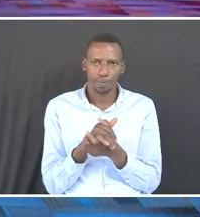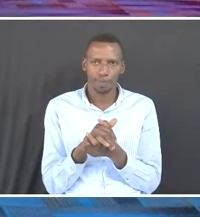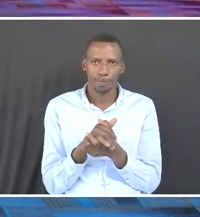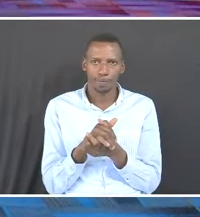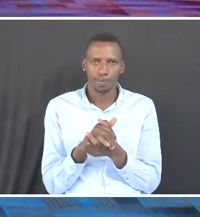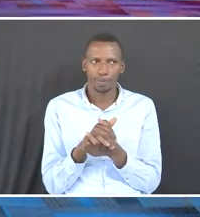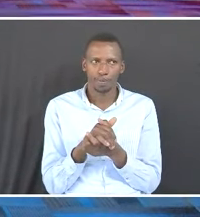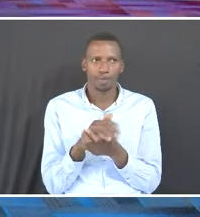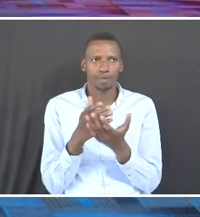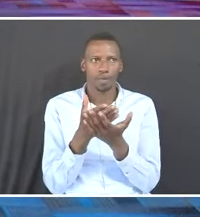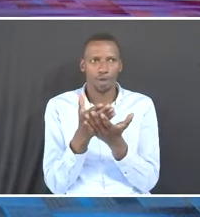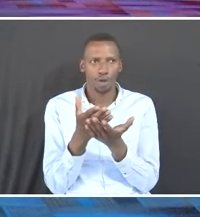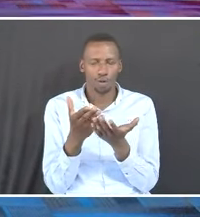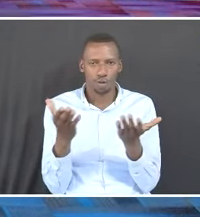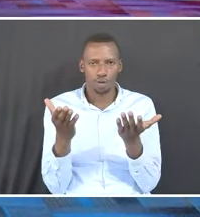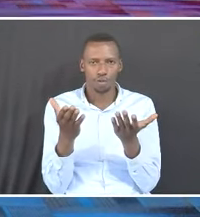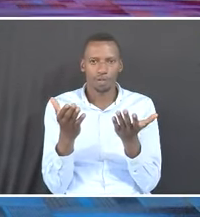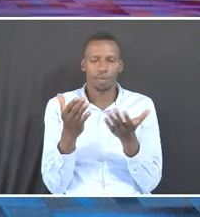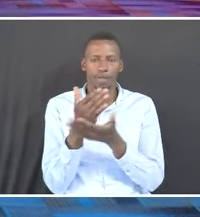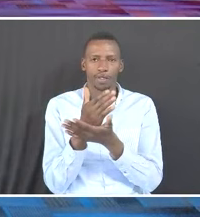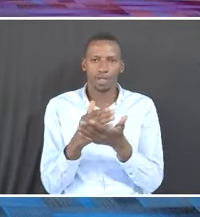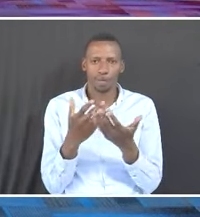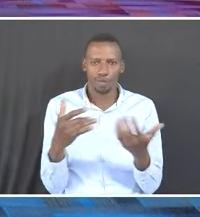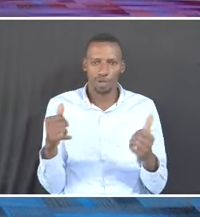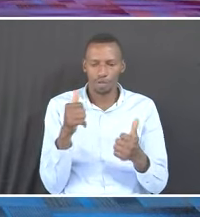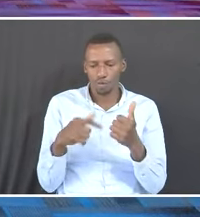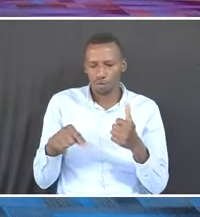Those are some of the things we worship.